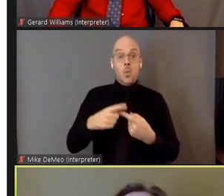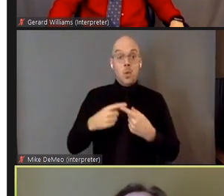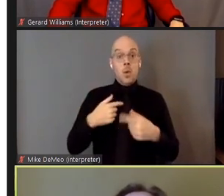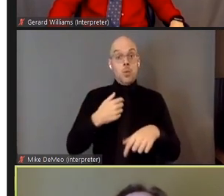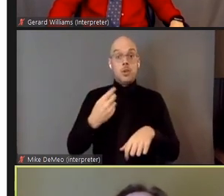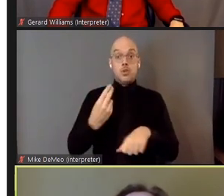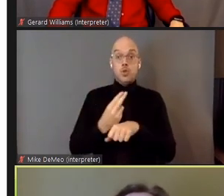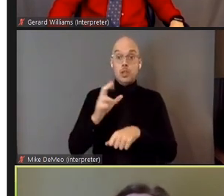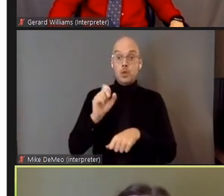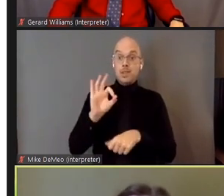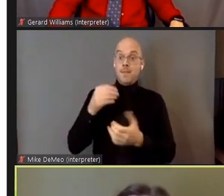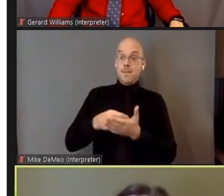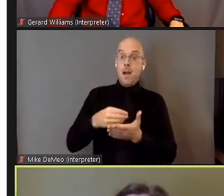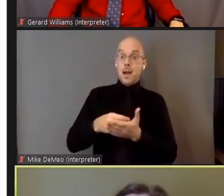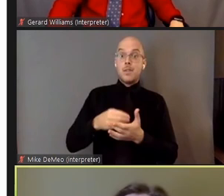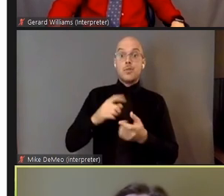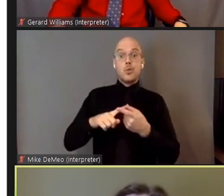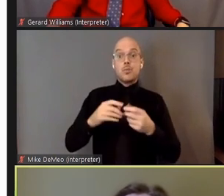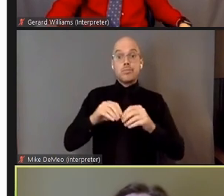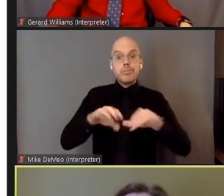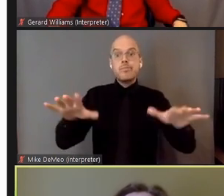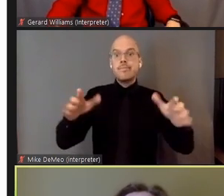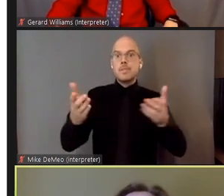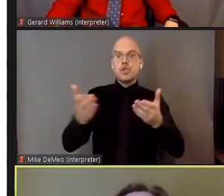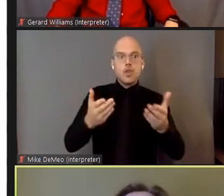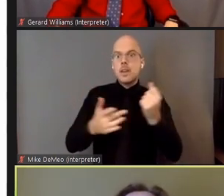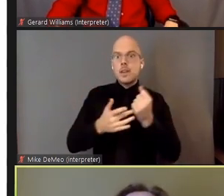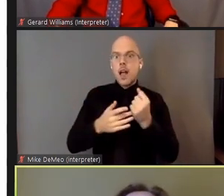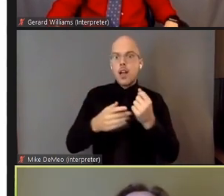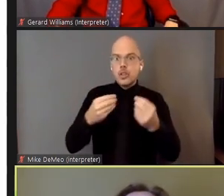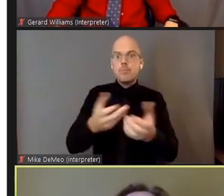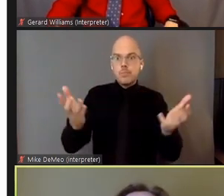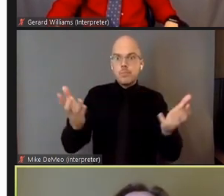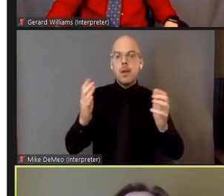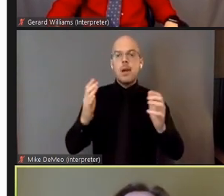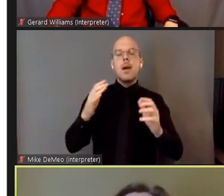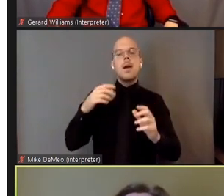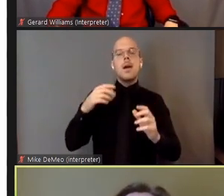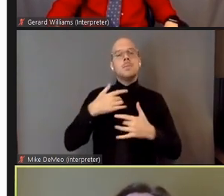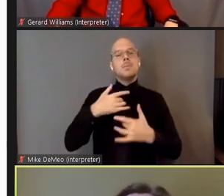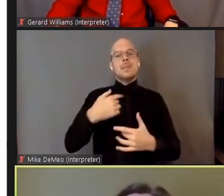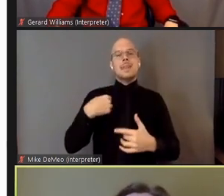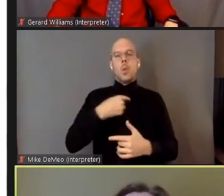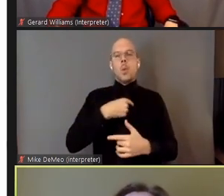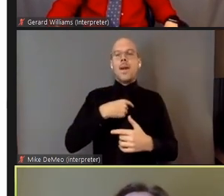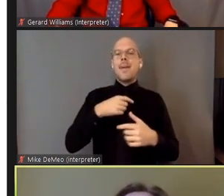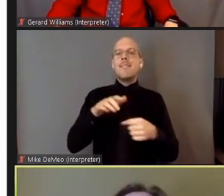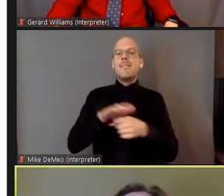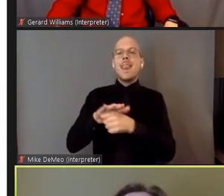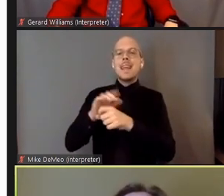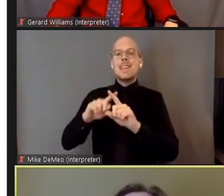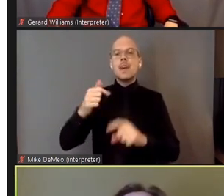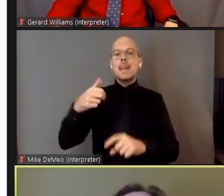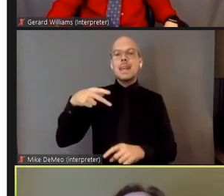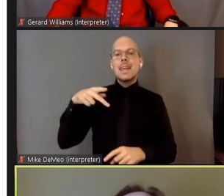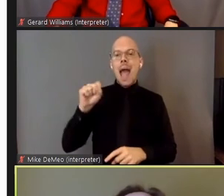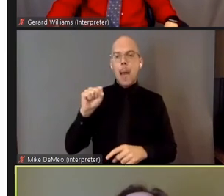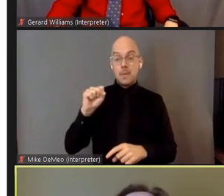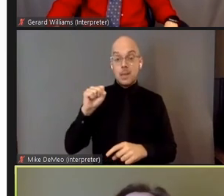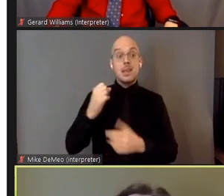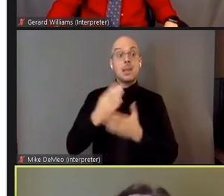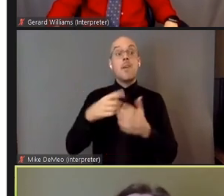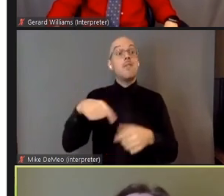USF funds to push out service and technology, we are sort of gap filling for areas that